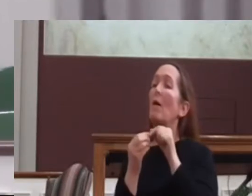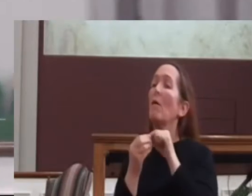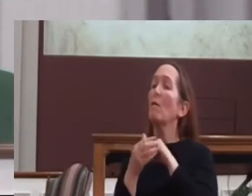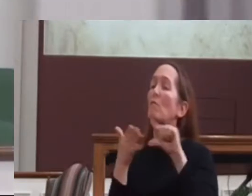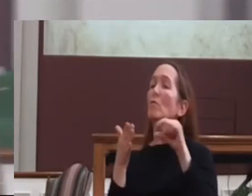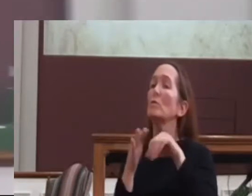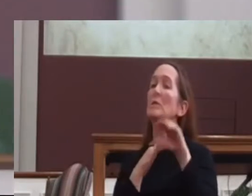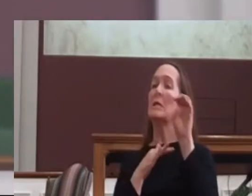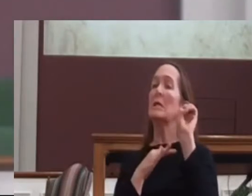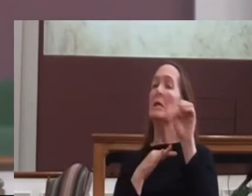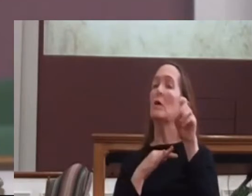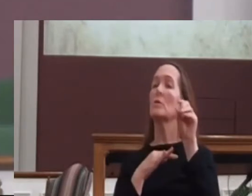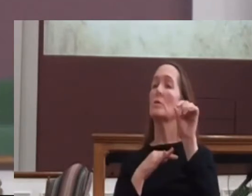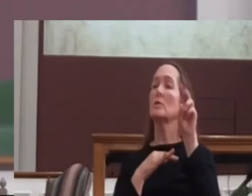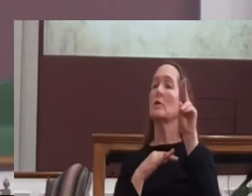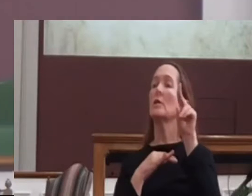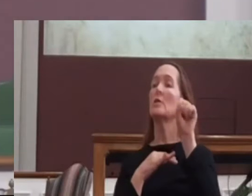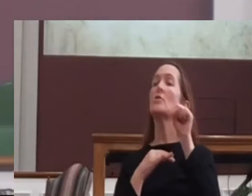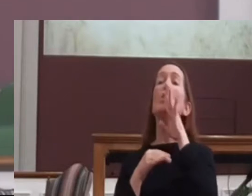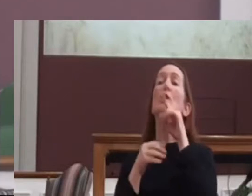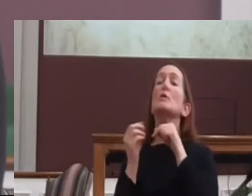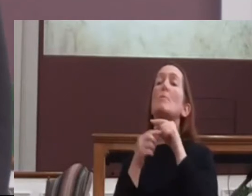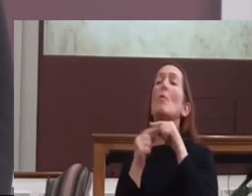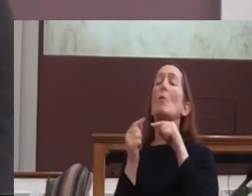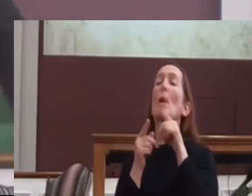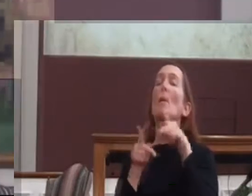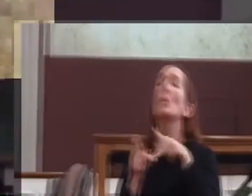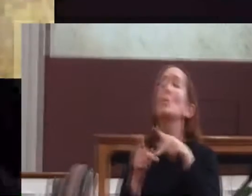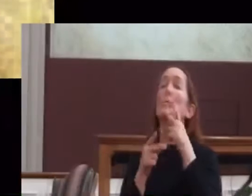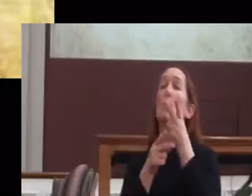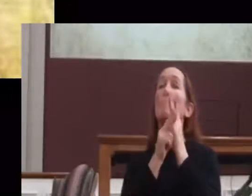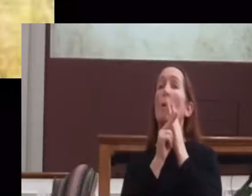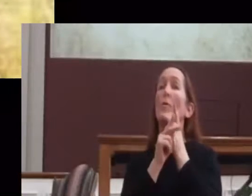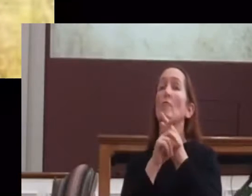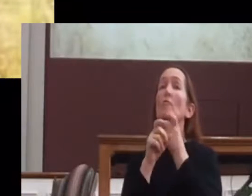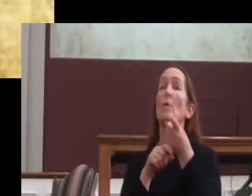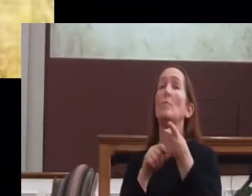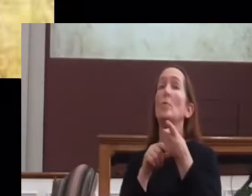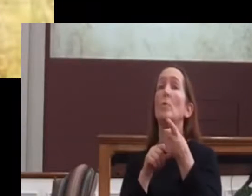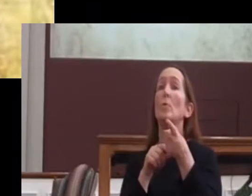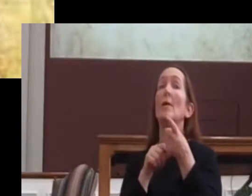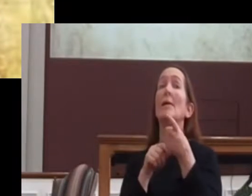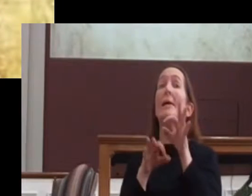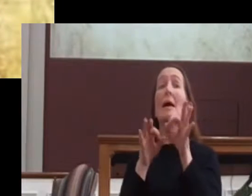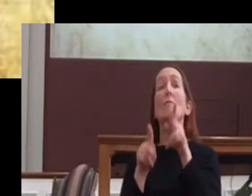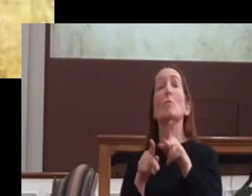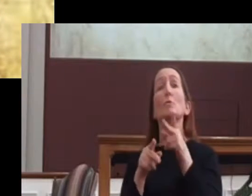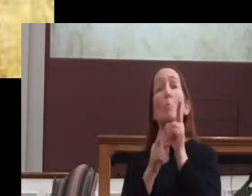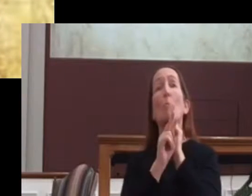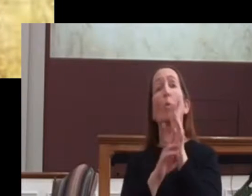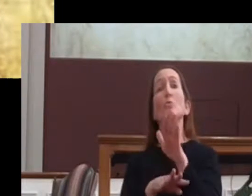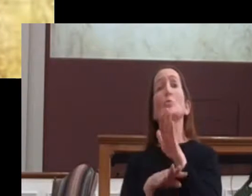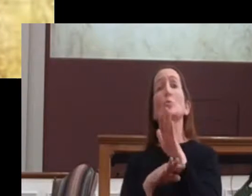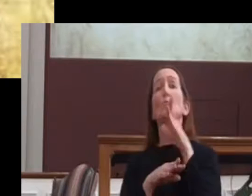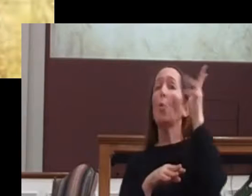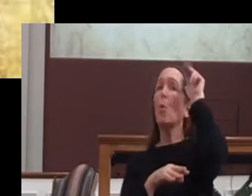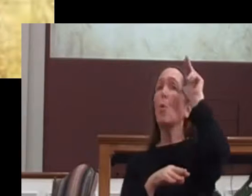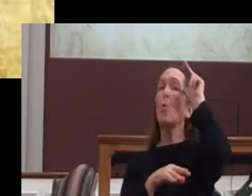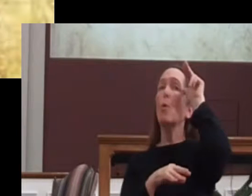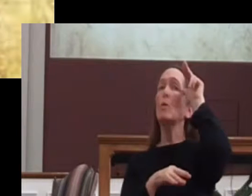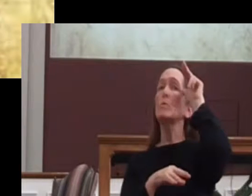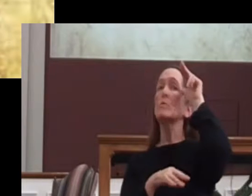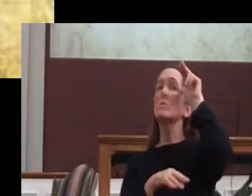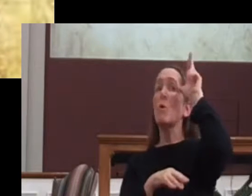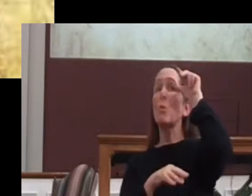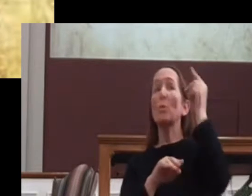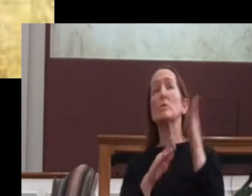That passage in Exodus that I was talking about, if someone else, it even talks about when someone borrows something from you, they borrow your horse and